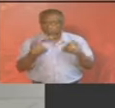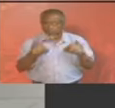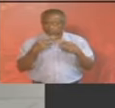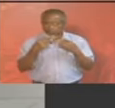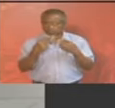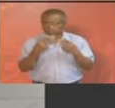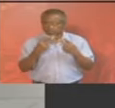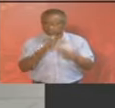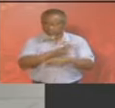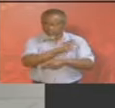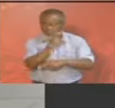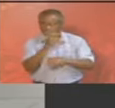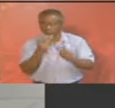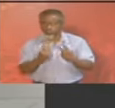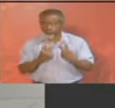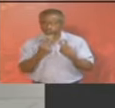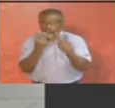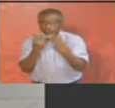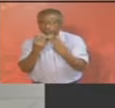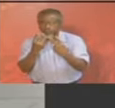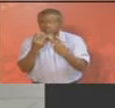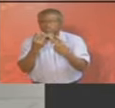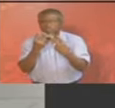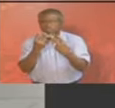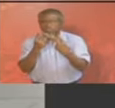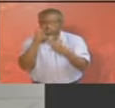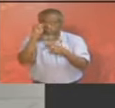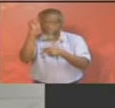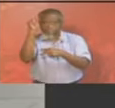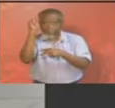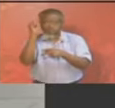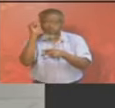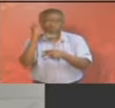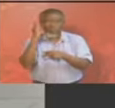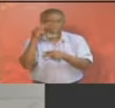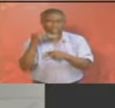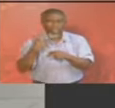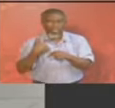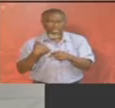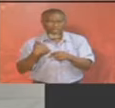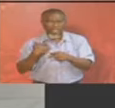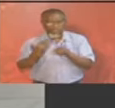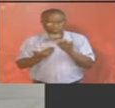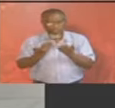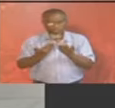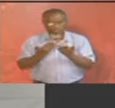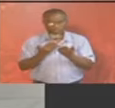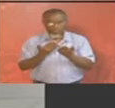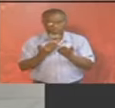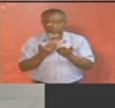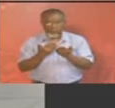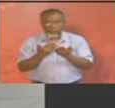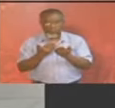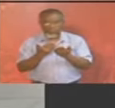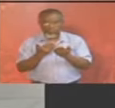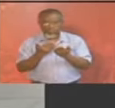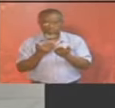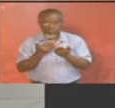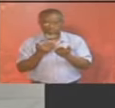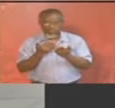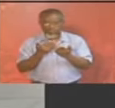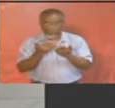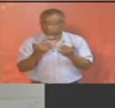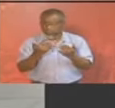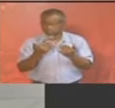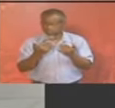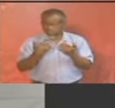additional precautions put in place in terms of contact tracing by the airlines or keeping